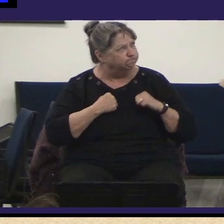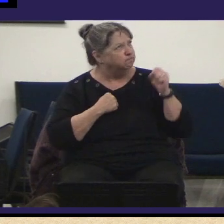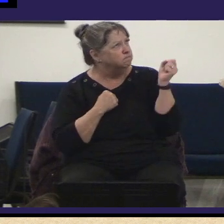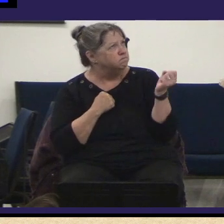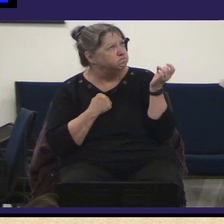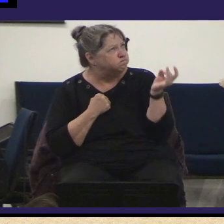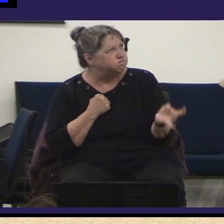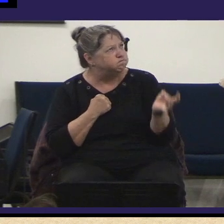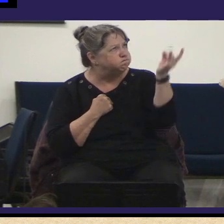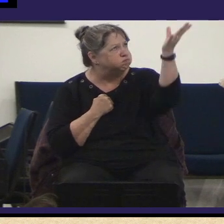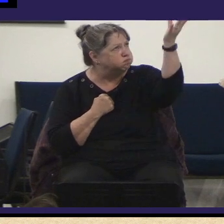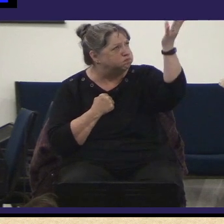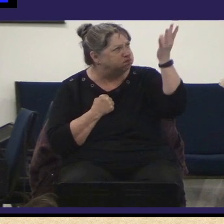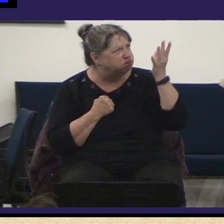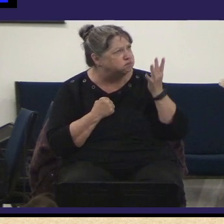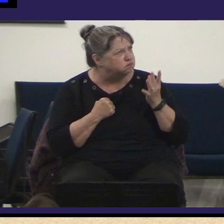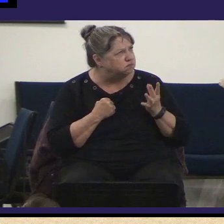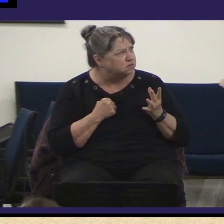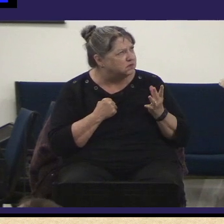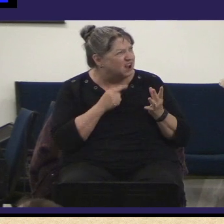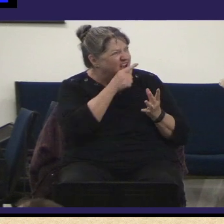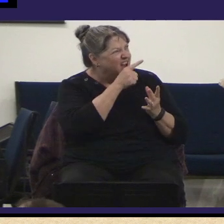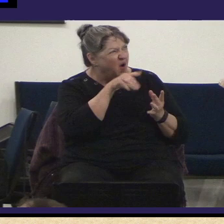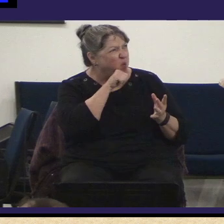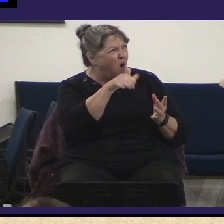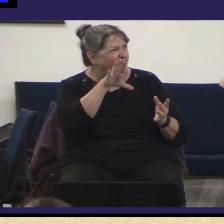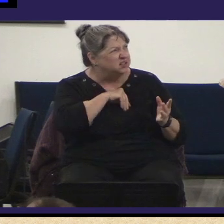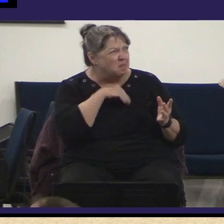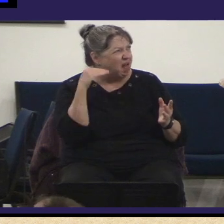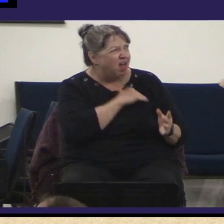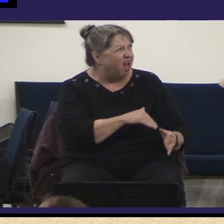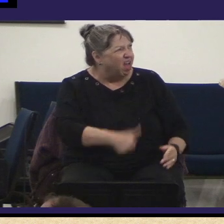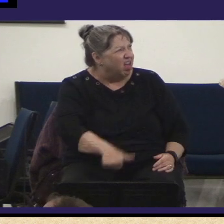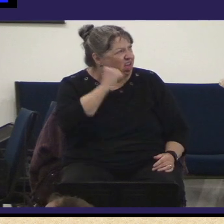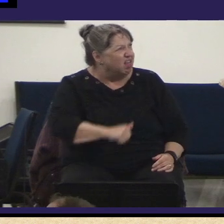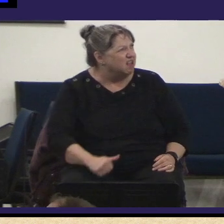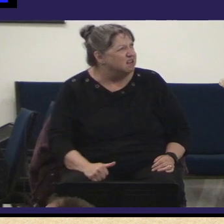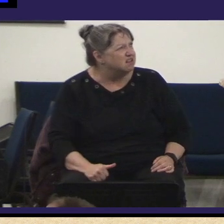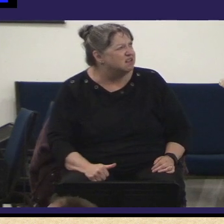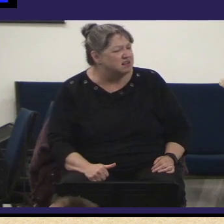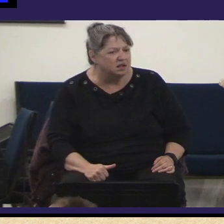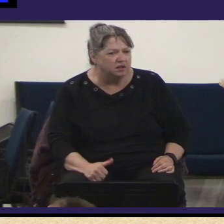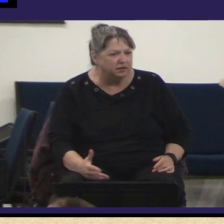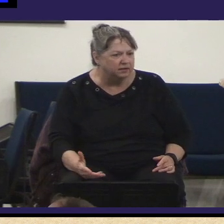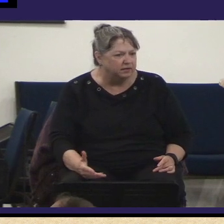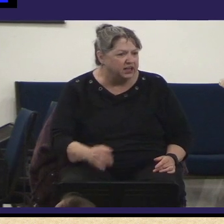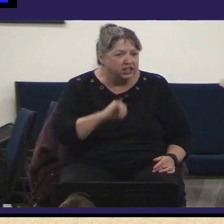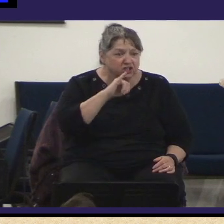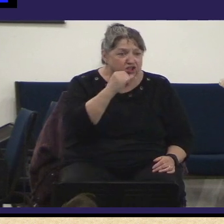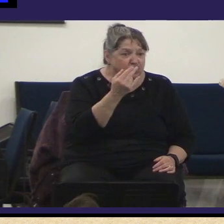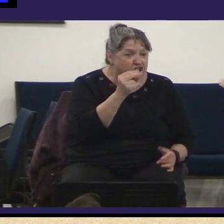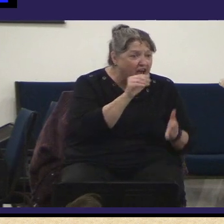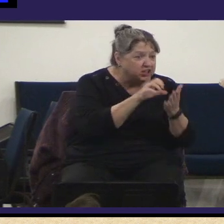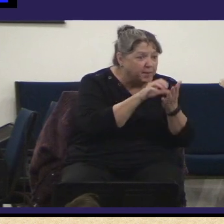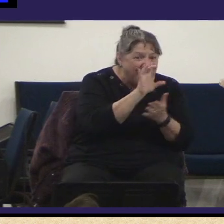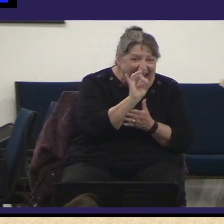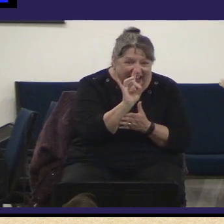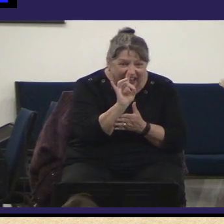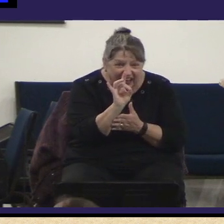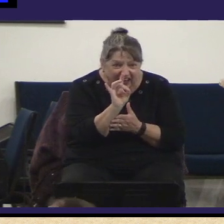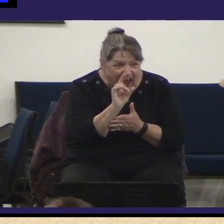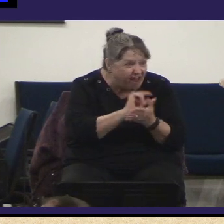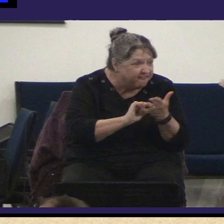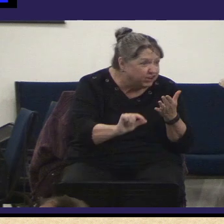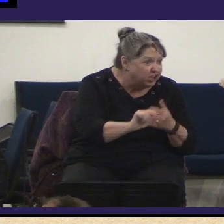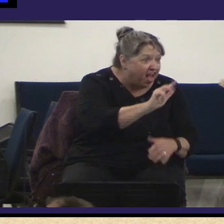these cunning lies of the father of lies. In John 8:32, Jesus says to his followers,